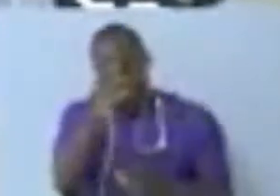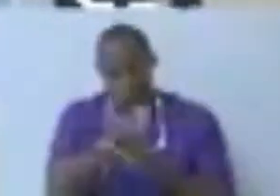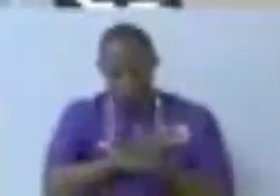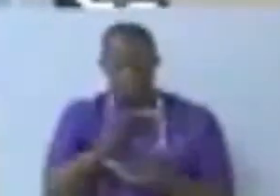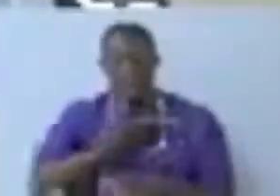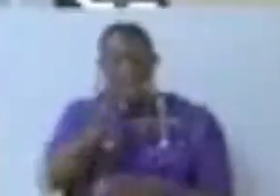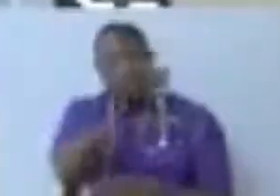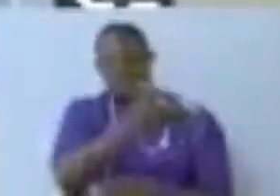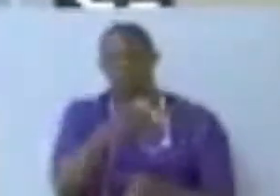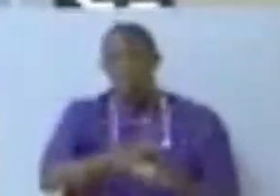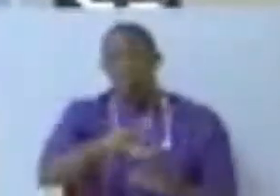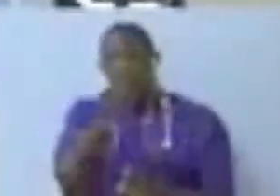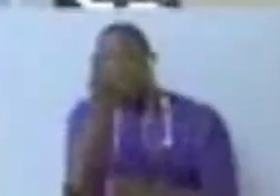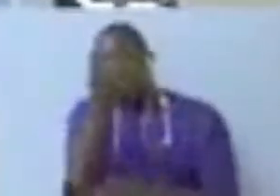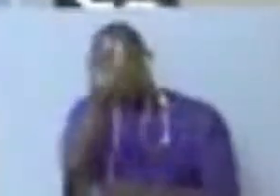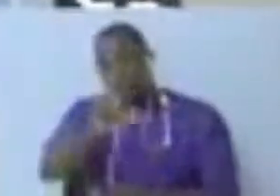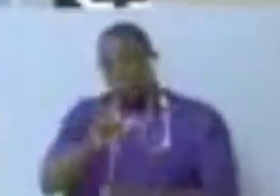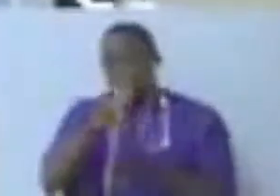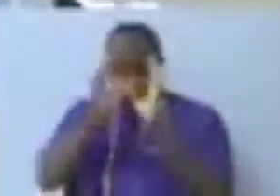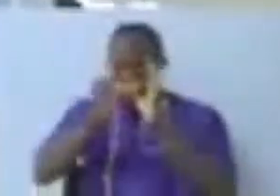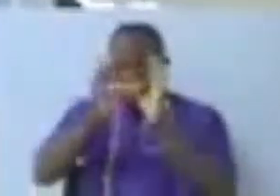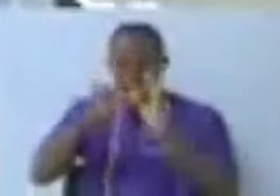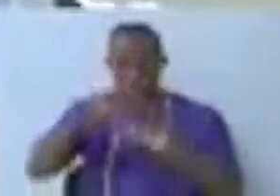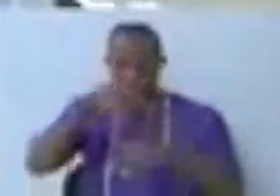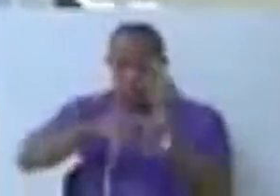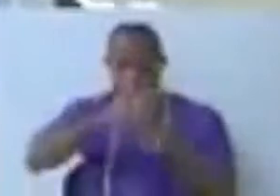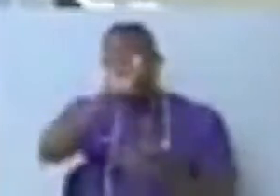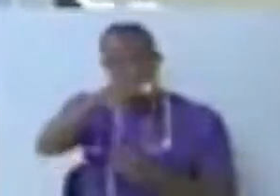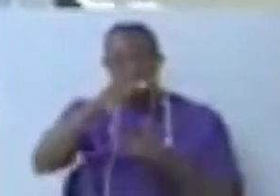1 of them described you. And